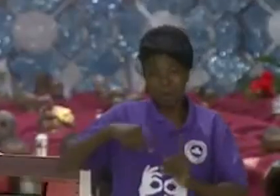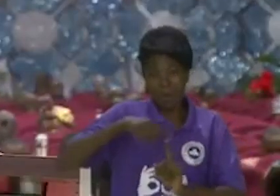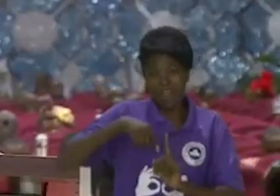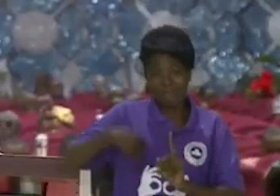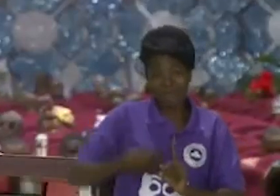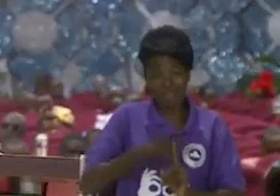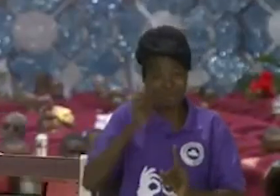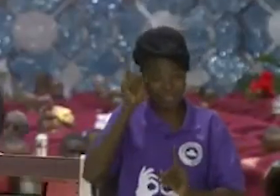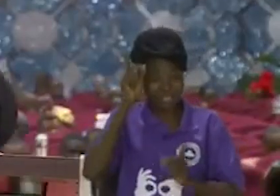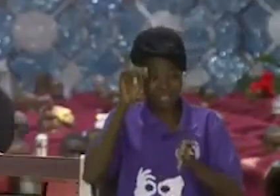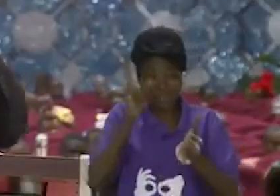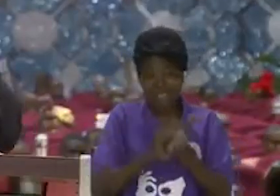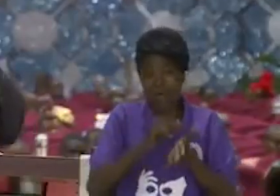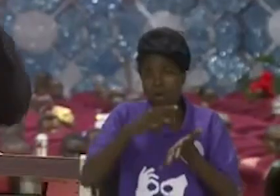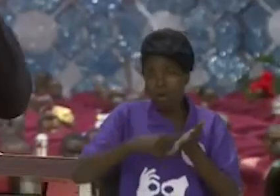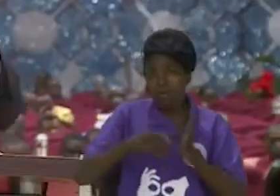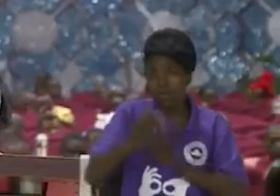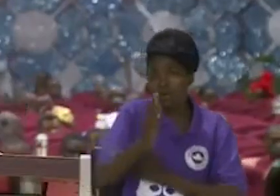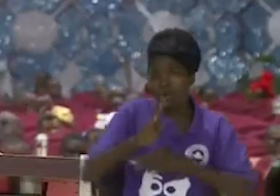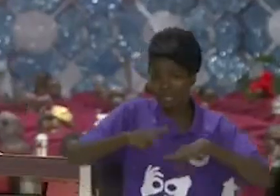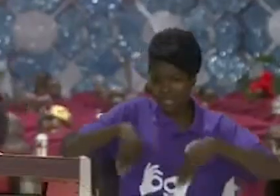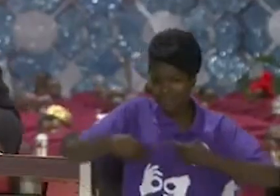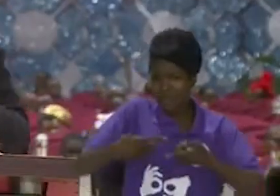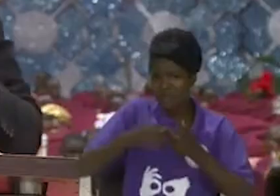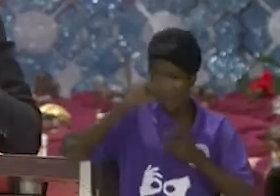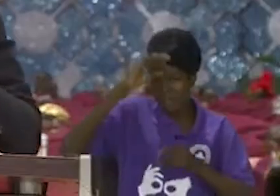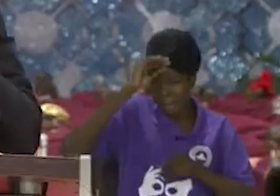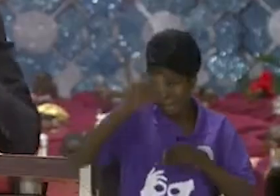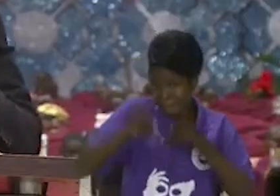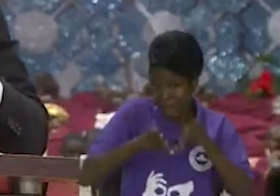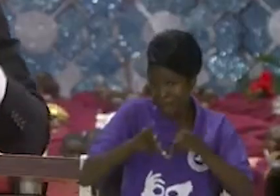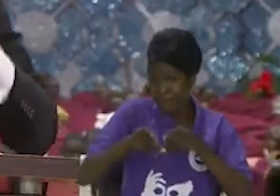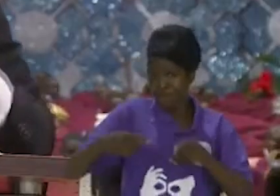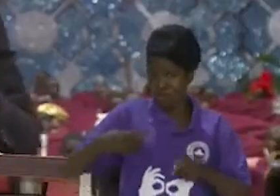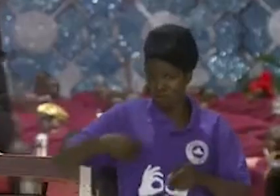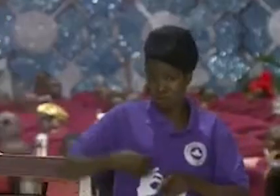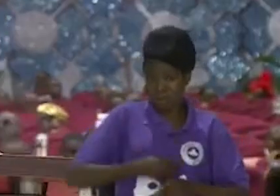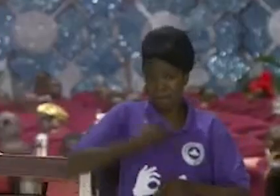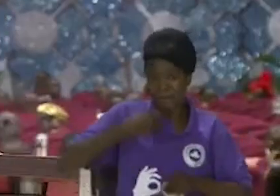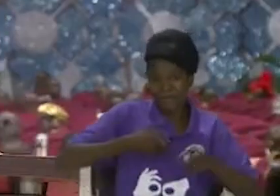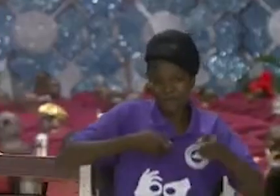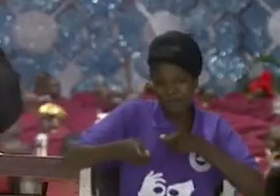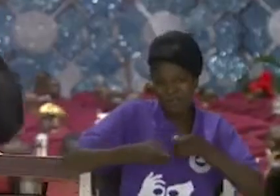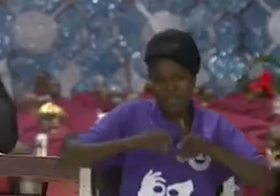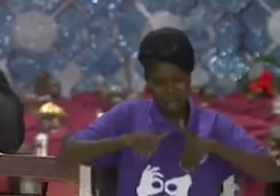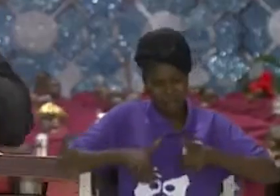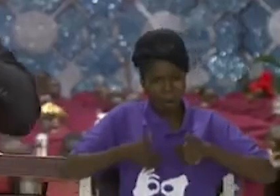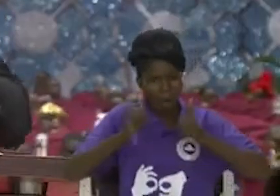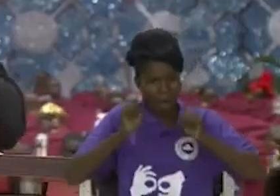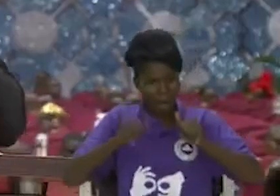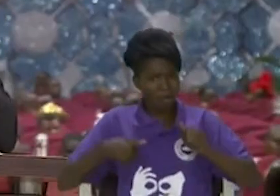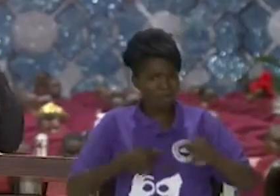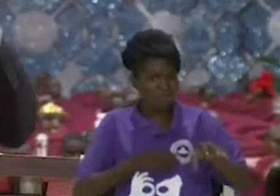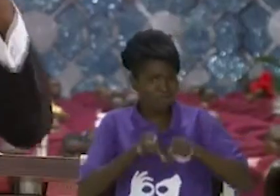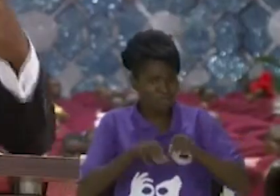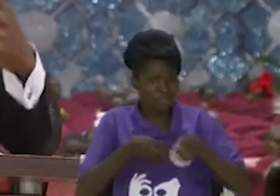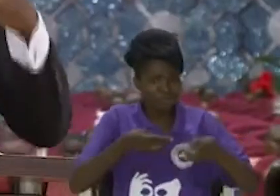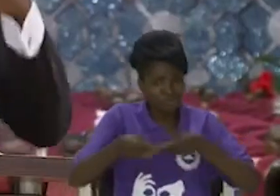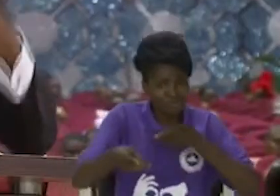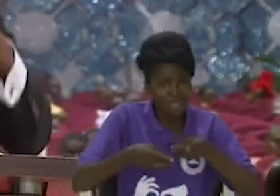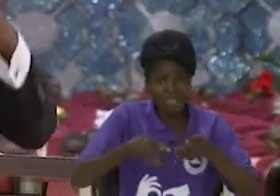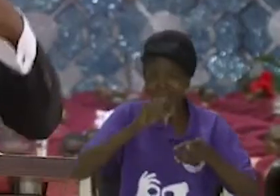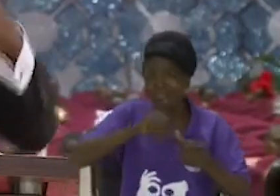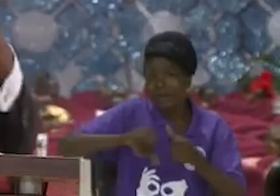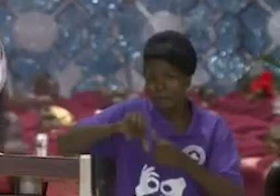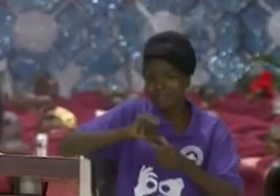mandate God has given to man is to dominate the earth. How can we do it? Since dominion is about doing the will of the Father